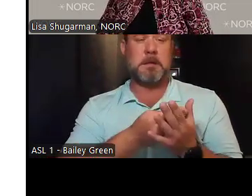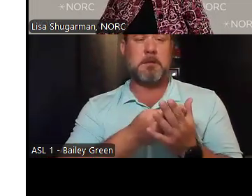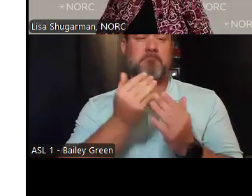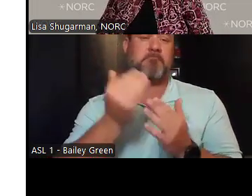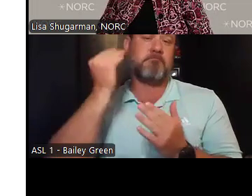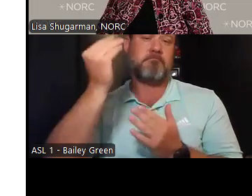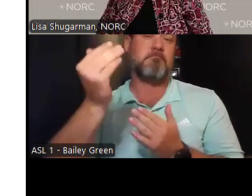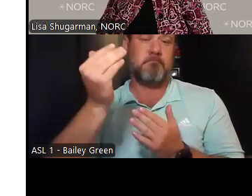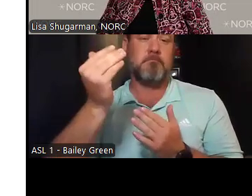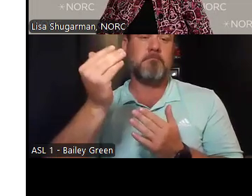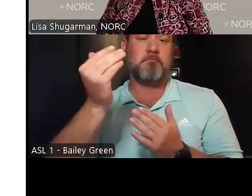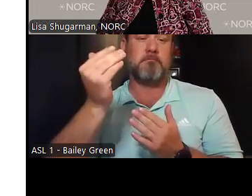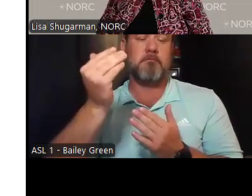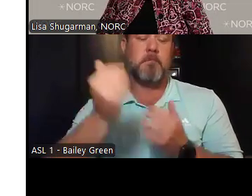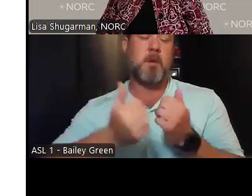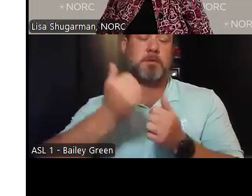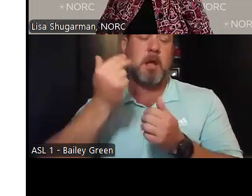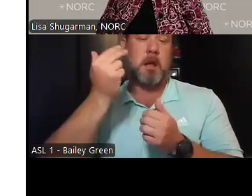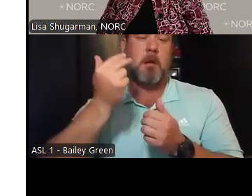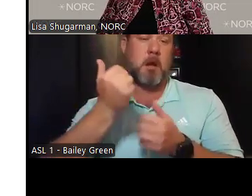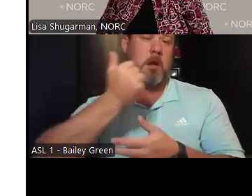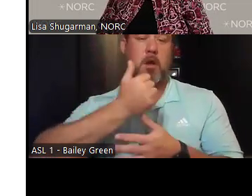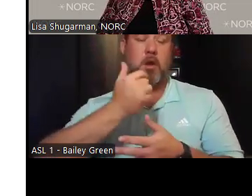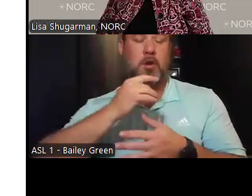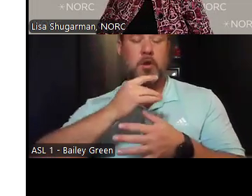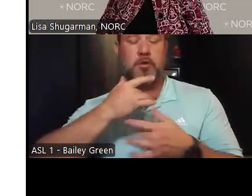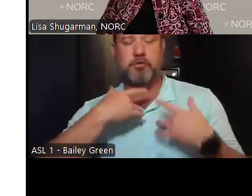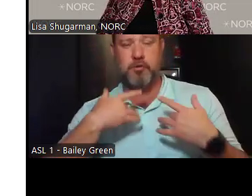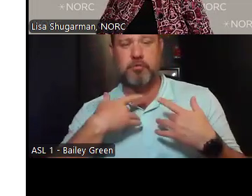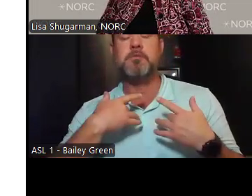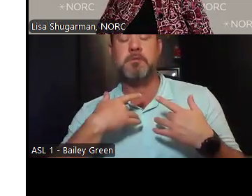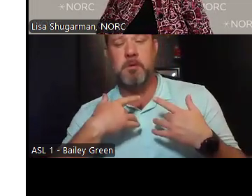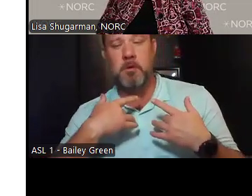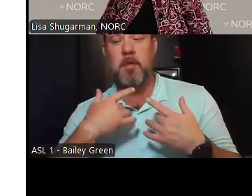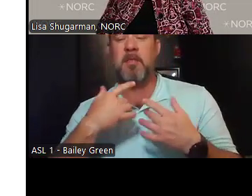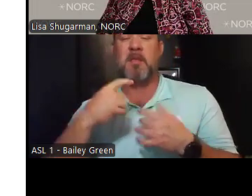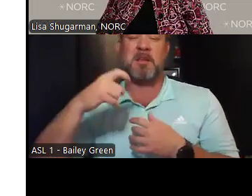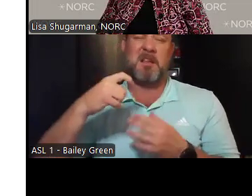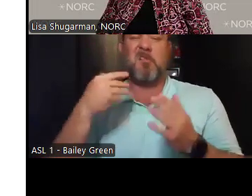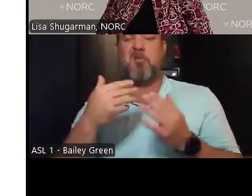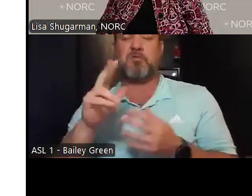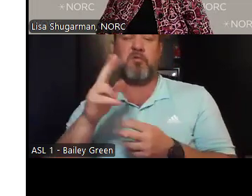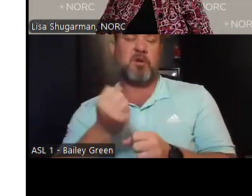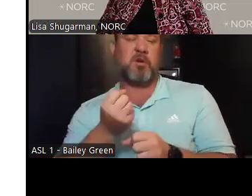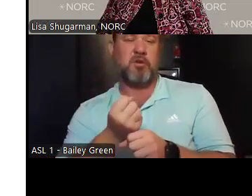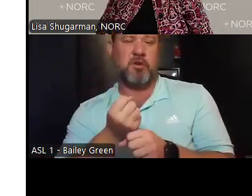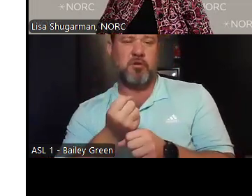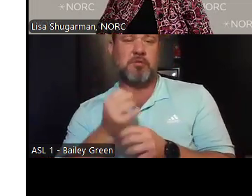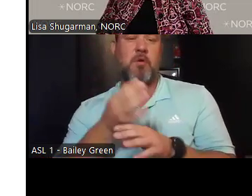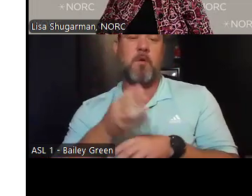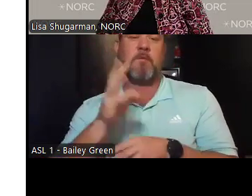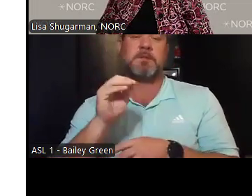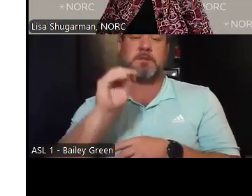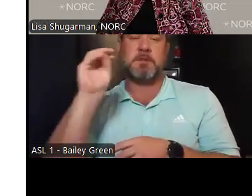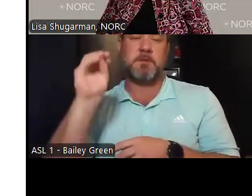to the top as the most pressing concerns. While the average duration of care needs is closer to 3 years, over 60%